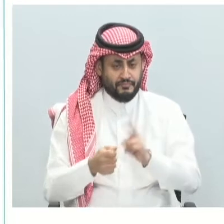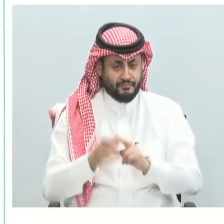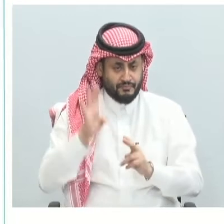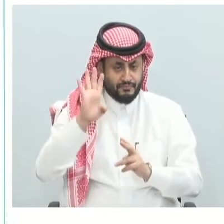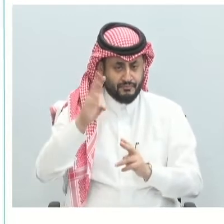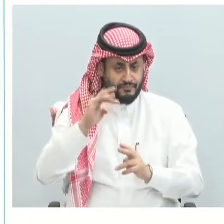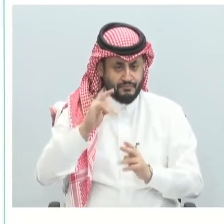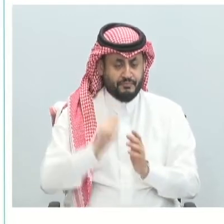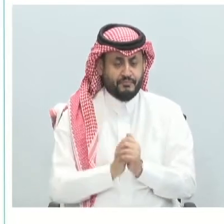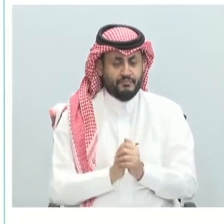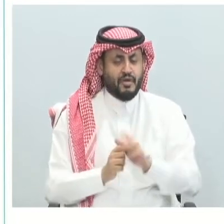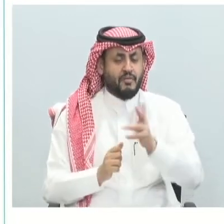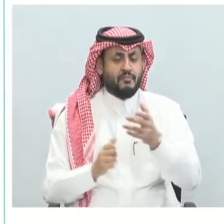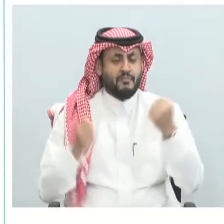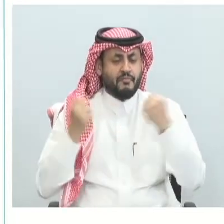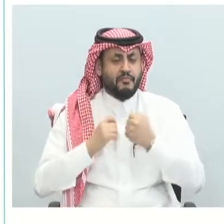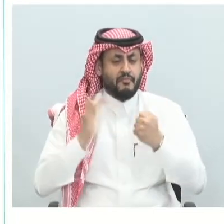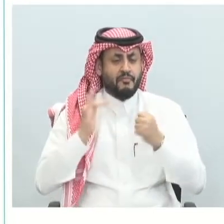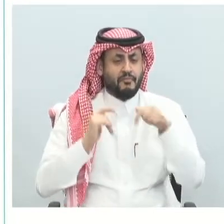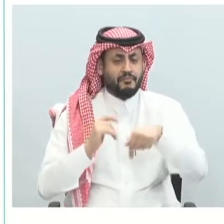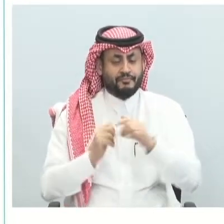Green. Who is wearing green today?